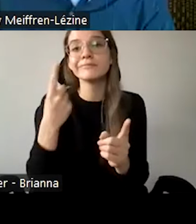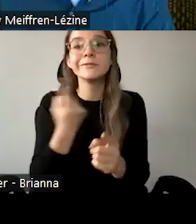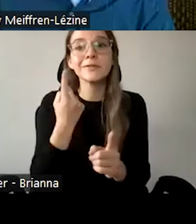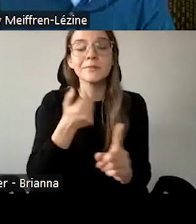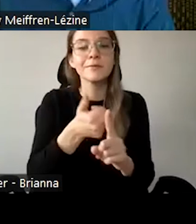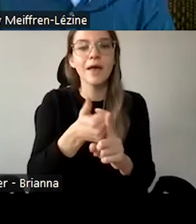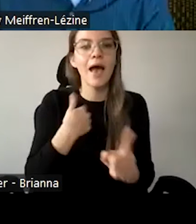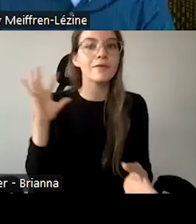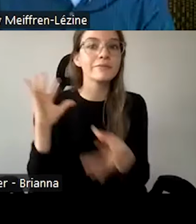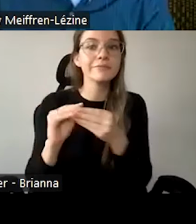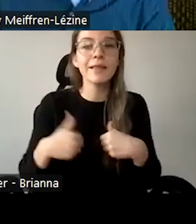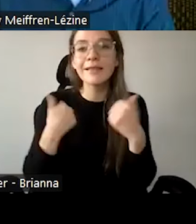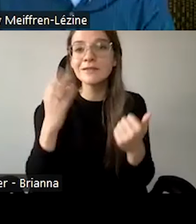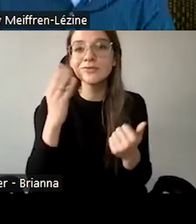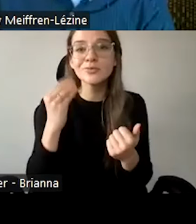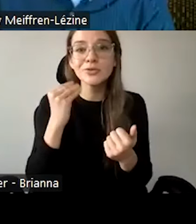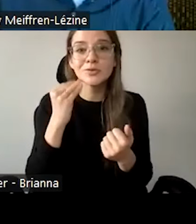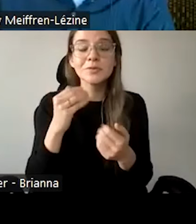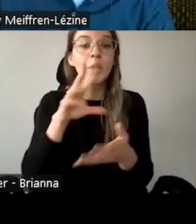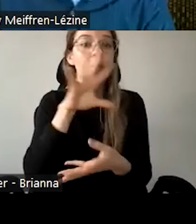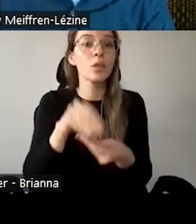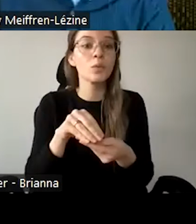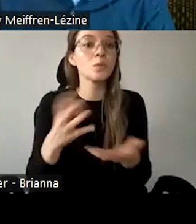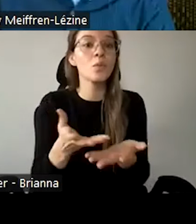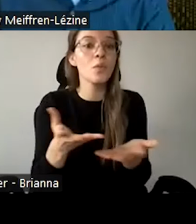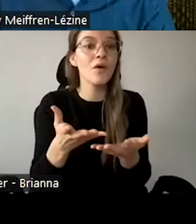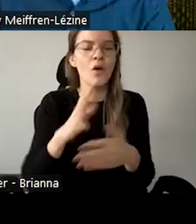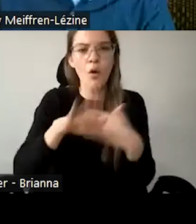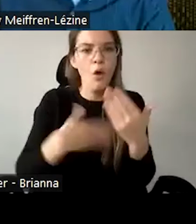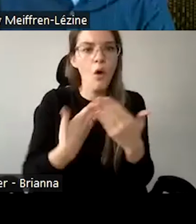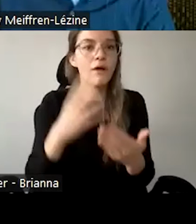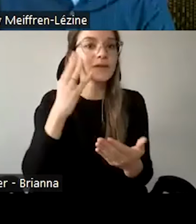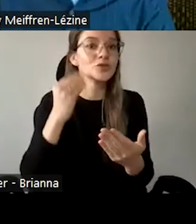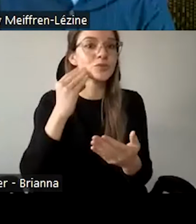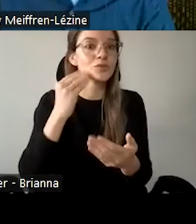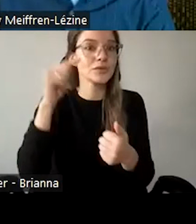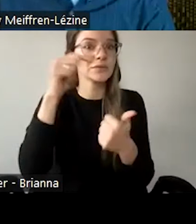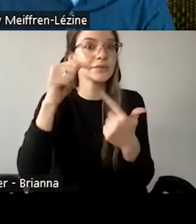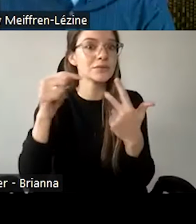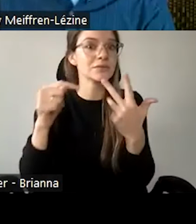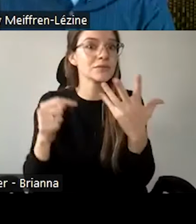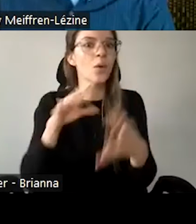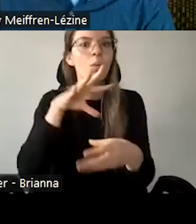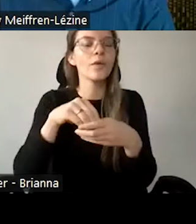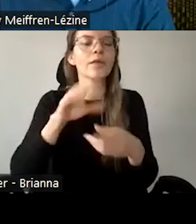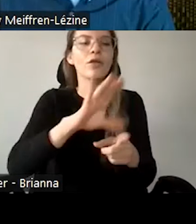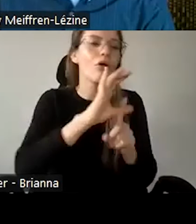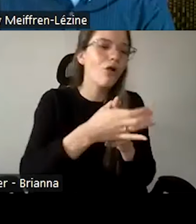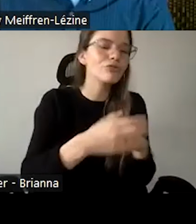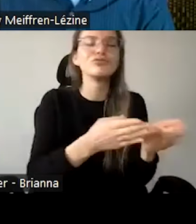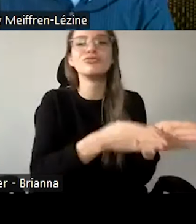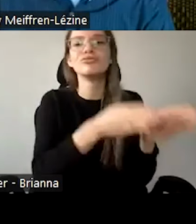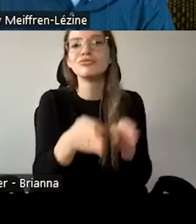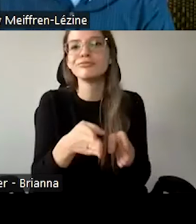lived experience, what that includes is all of their experiences within their culture,